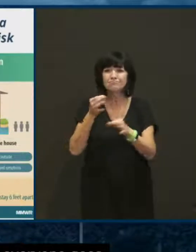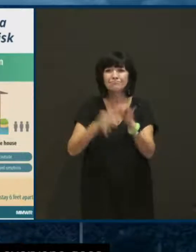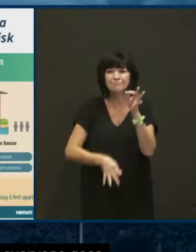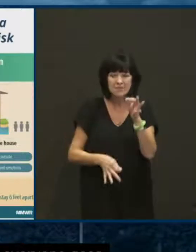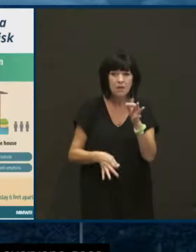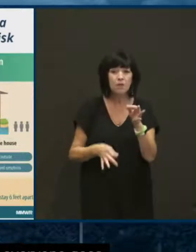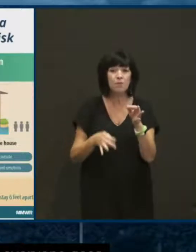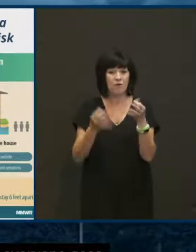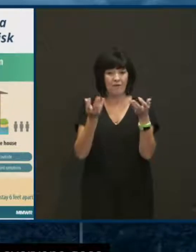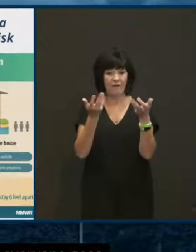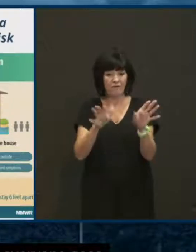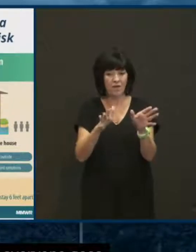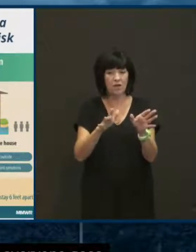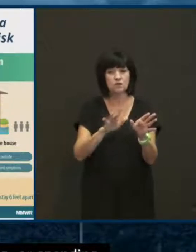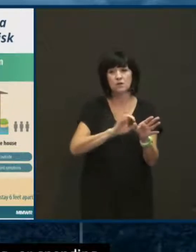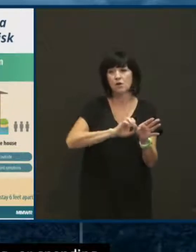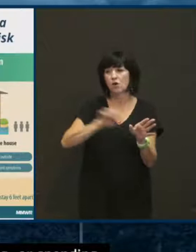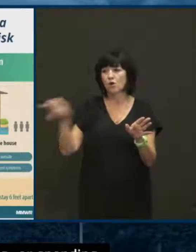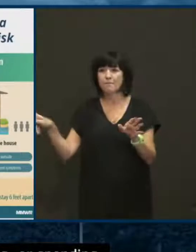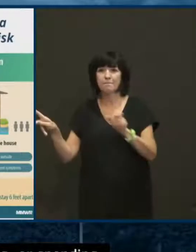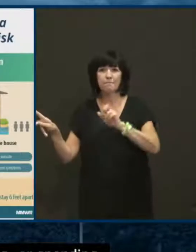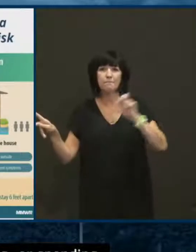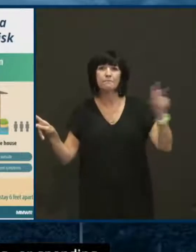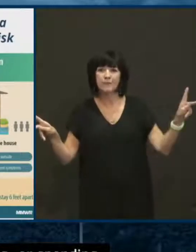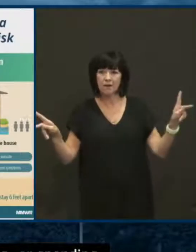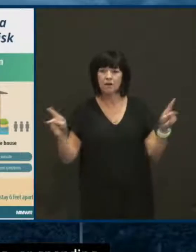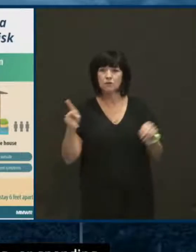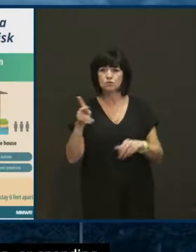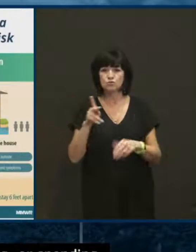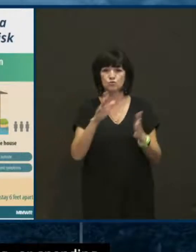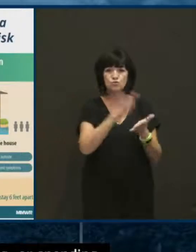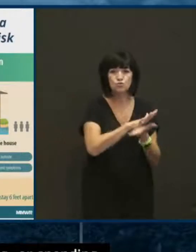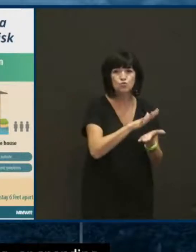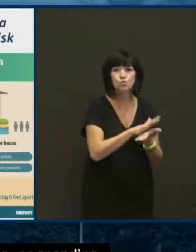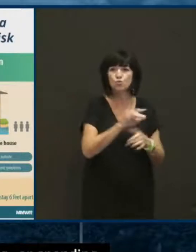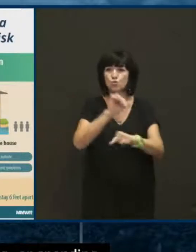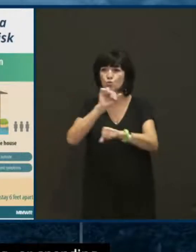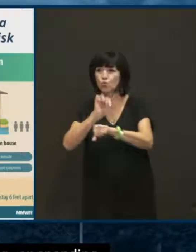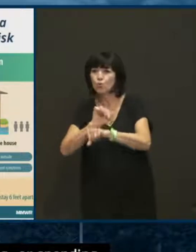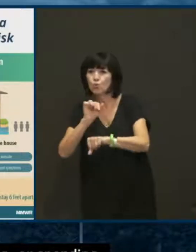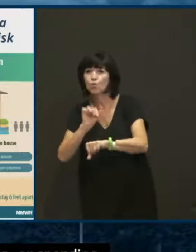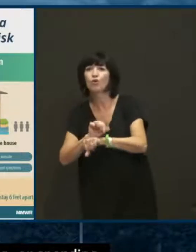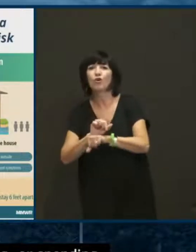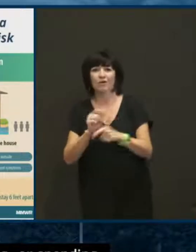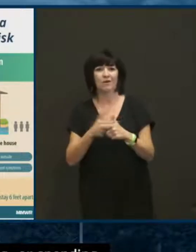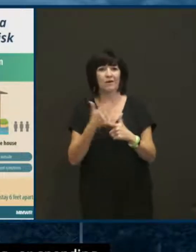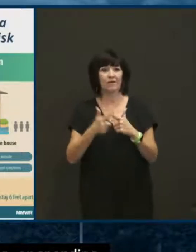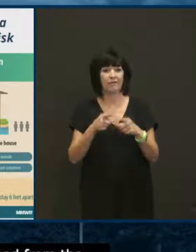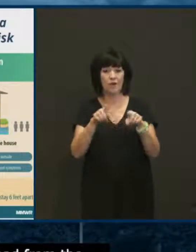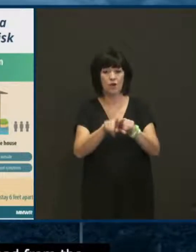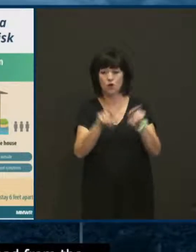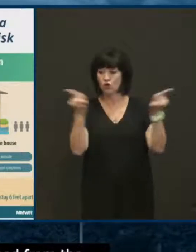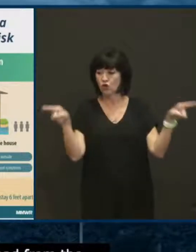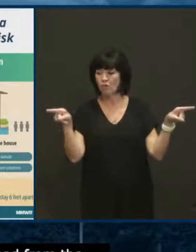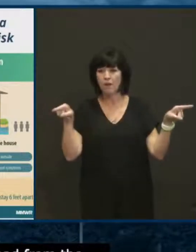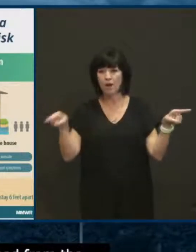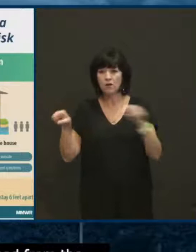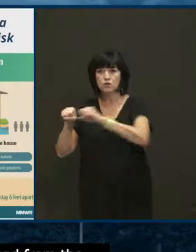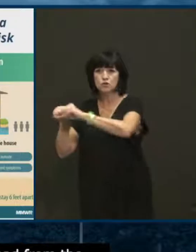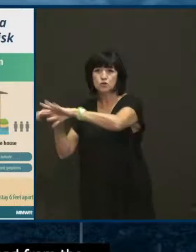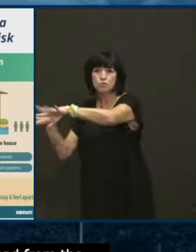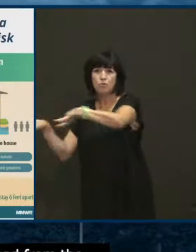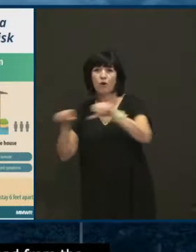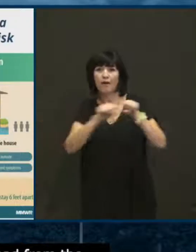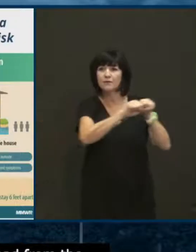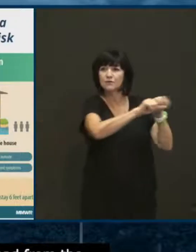time with others, how then you get more community spread from those clustered events. This right here, this infographic,